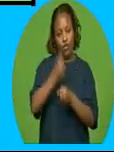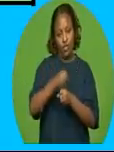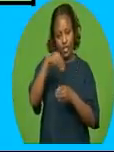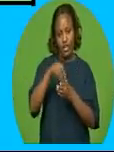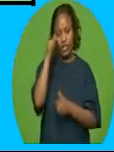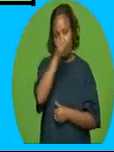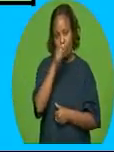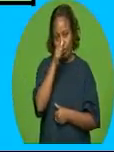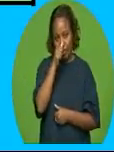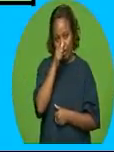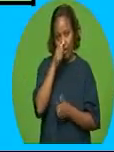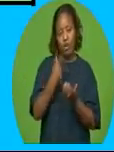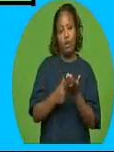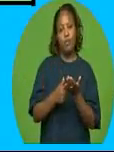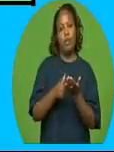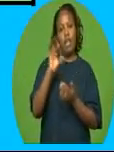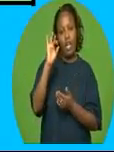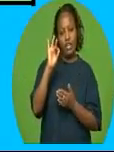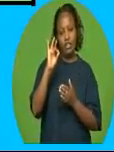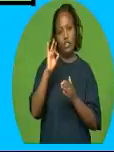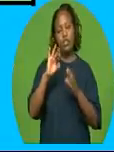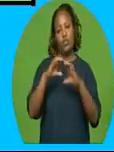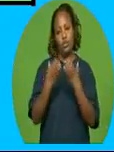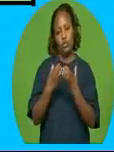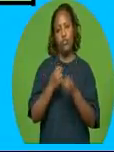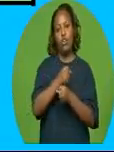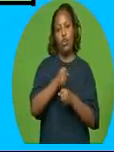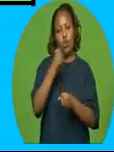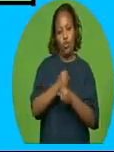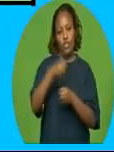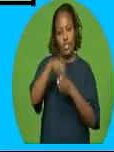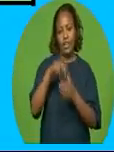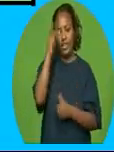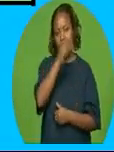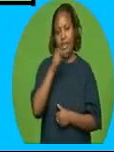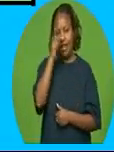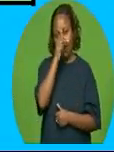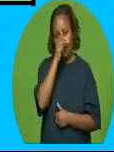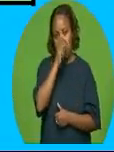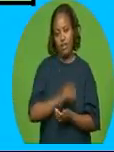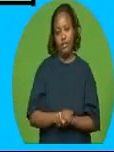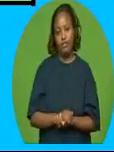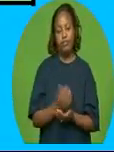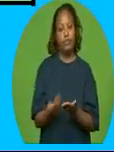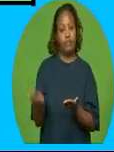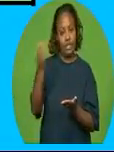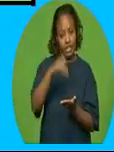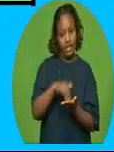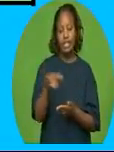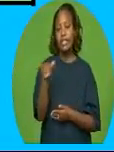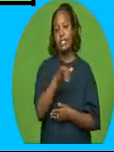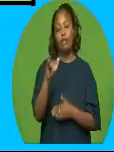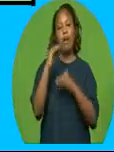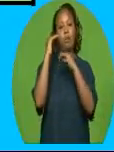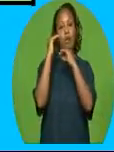in Ethiopia while it produces 8 units of coffee in Kenya. Again,